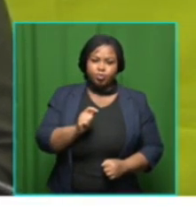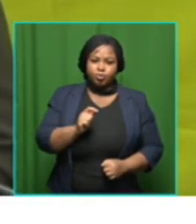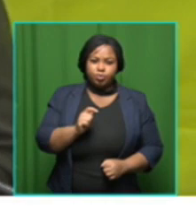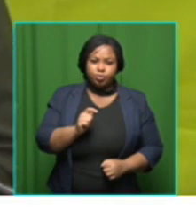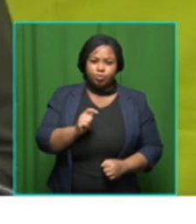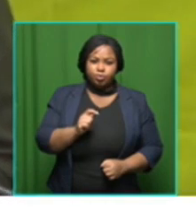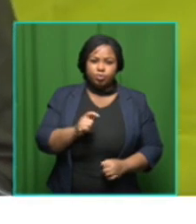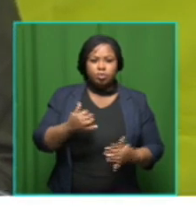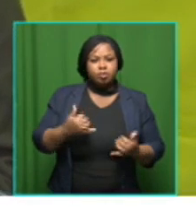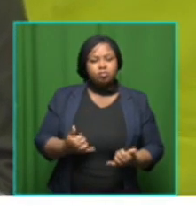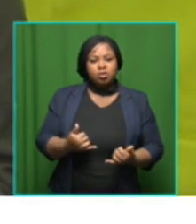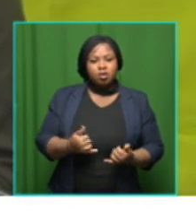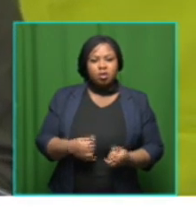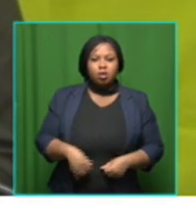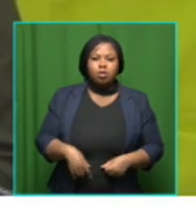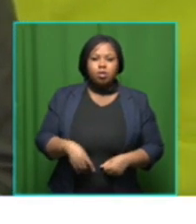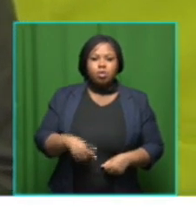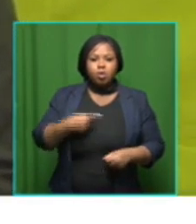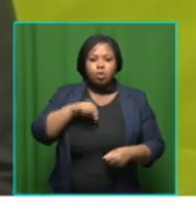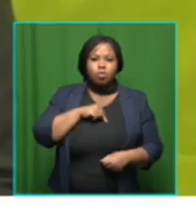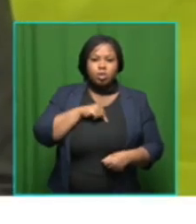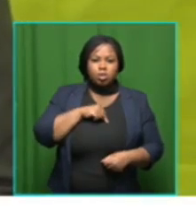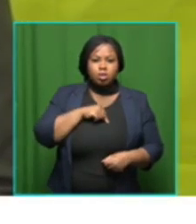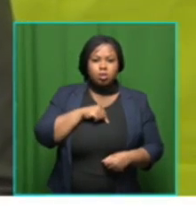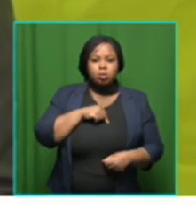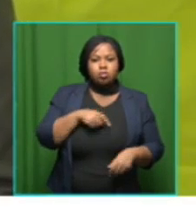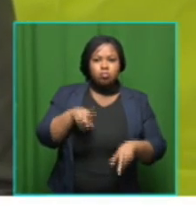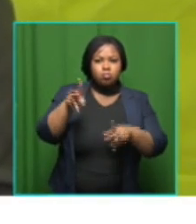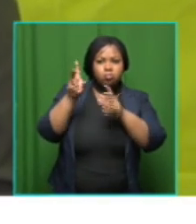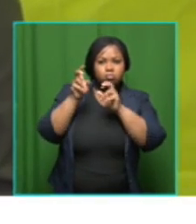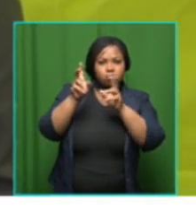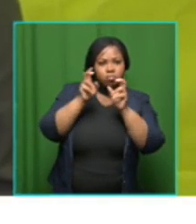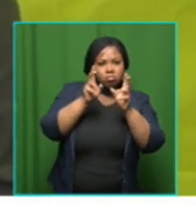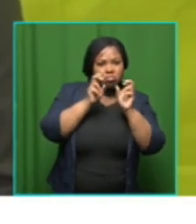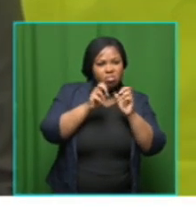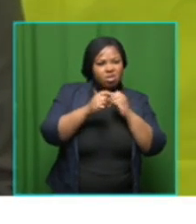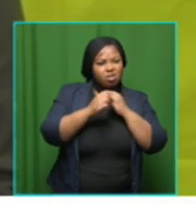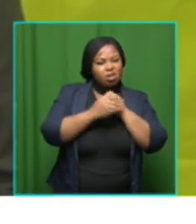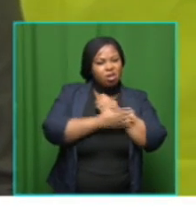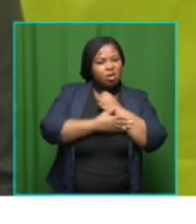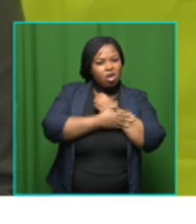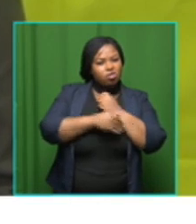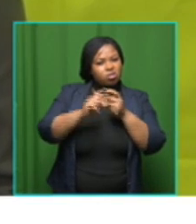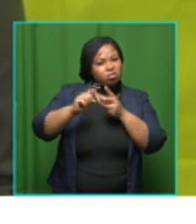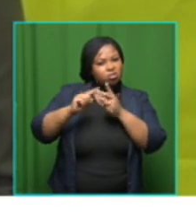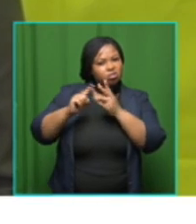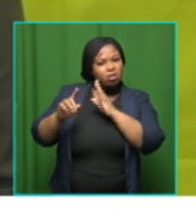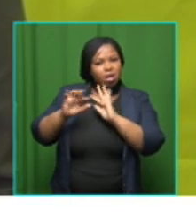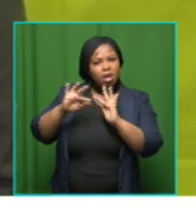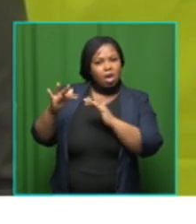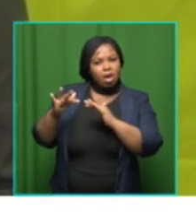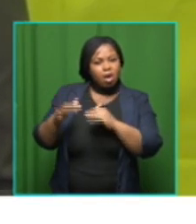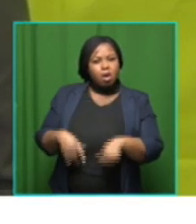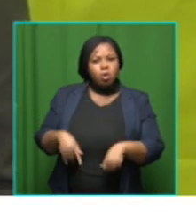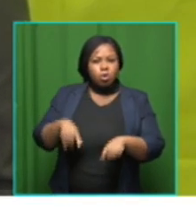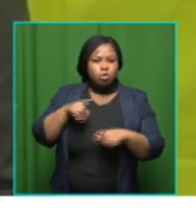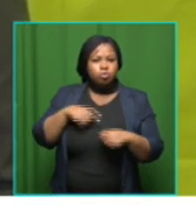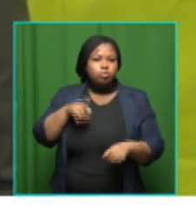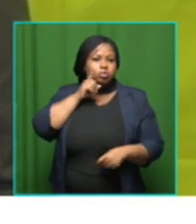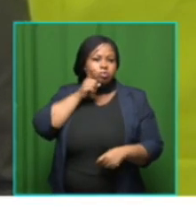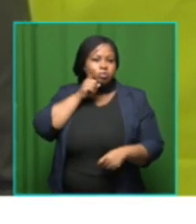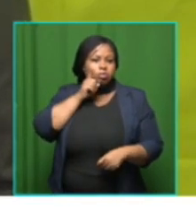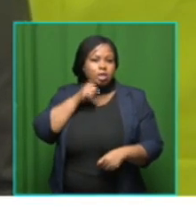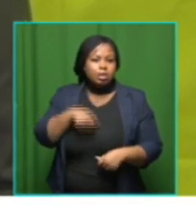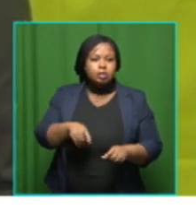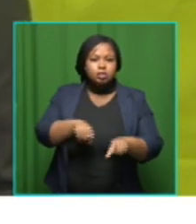we are looking at different countries in terms of how screening will be done. But also we are looking at the lessons that we had